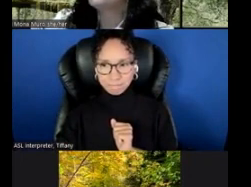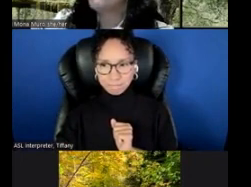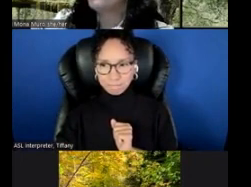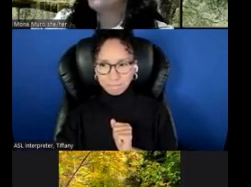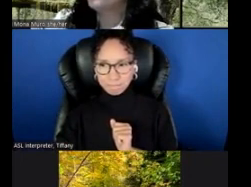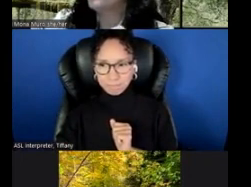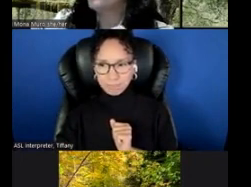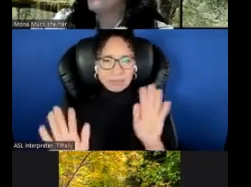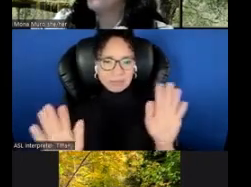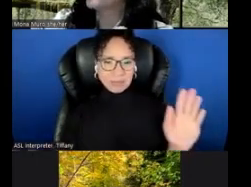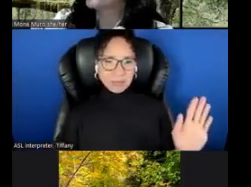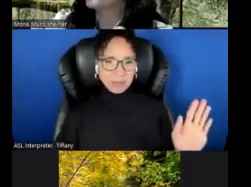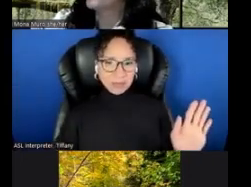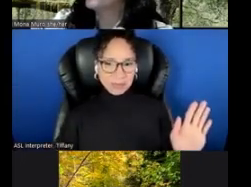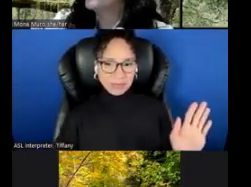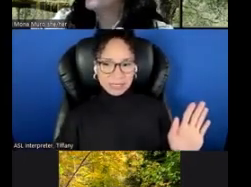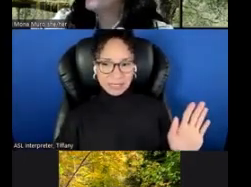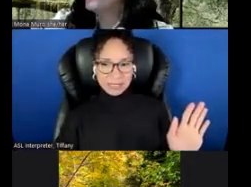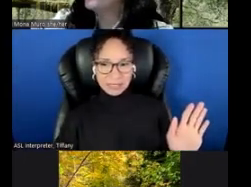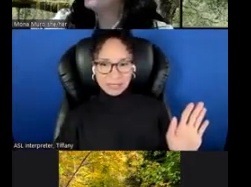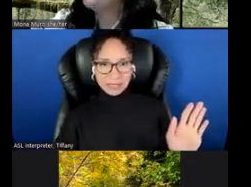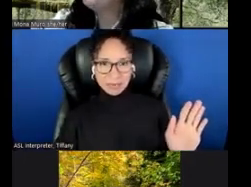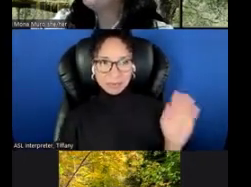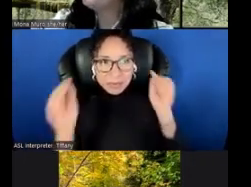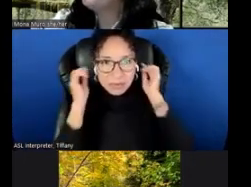We'll just say at the top of the box here.